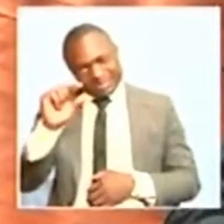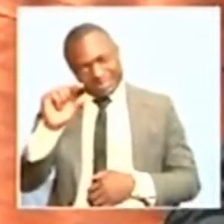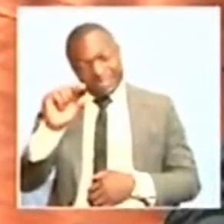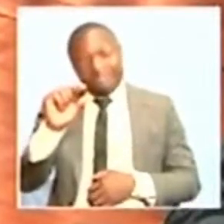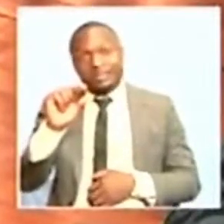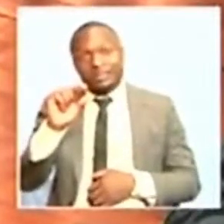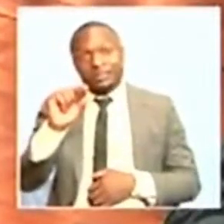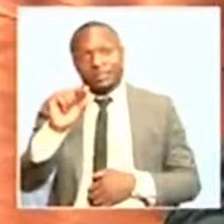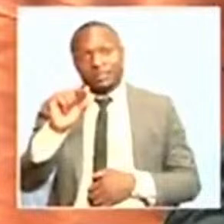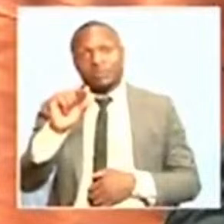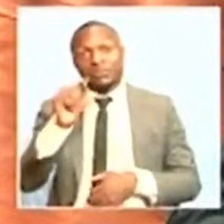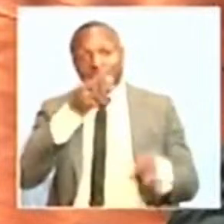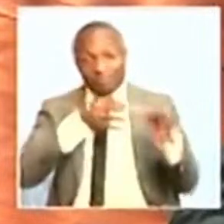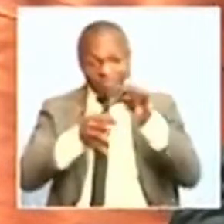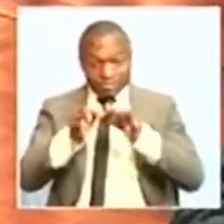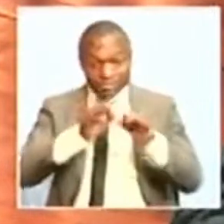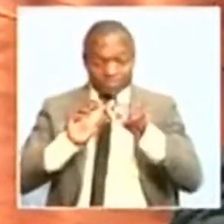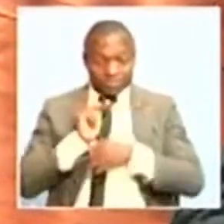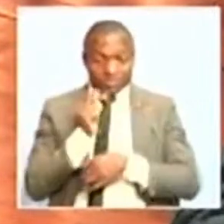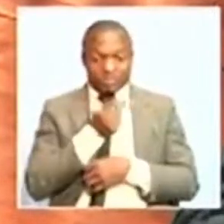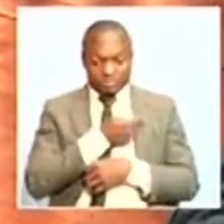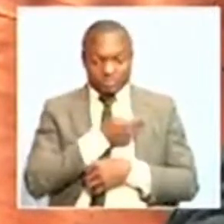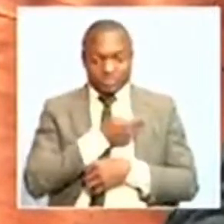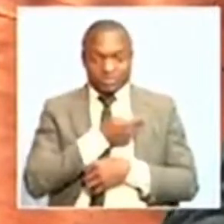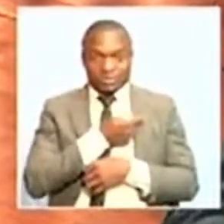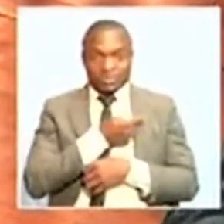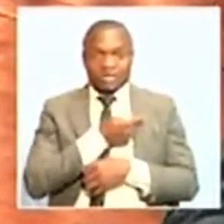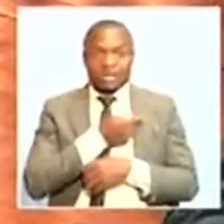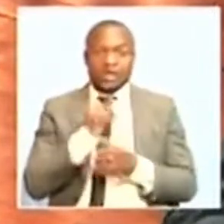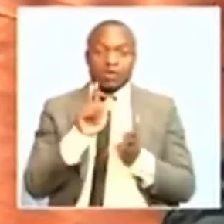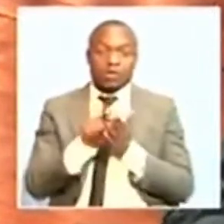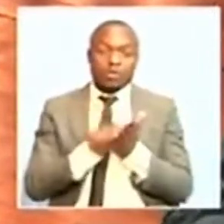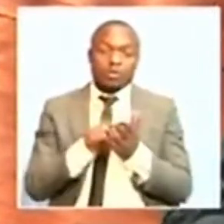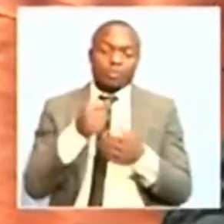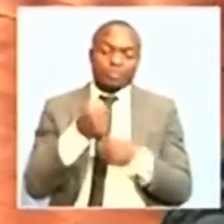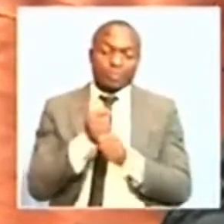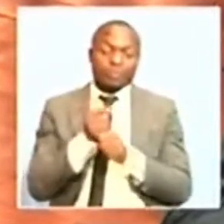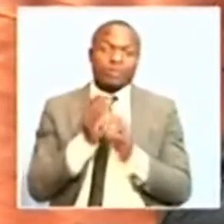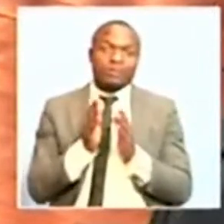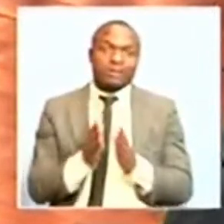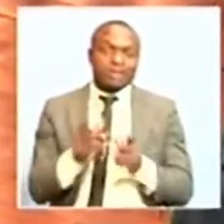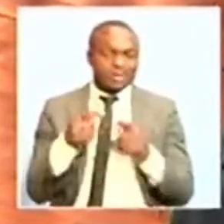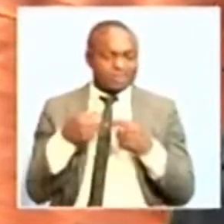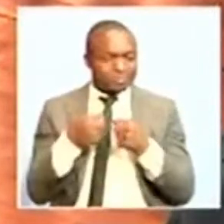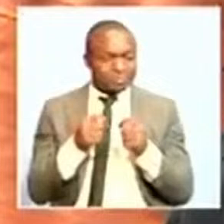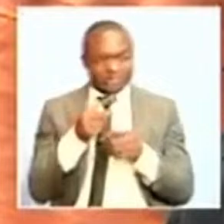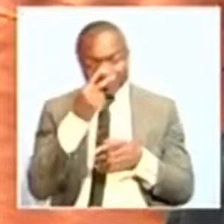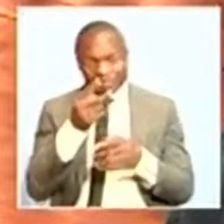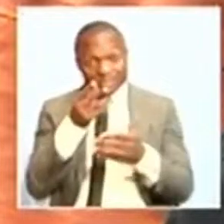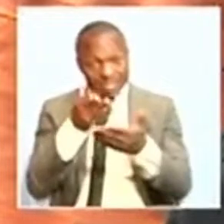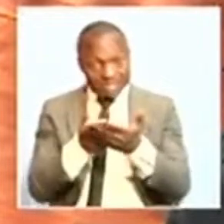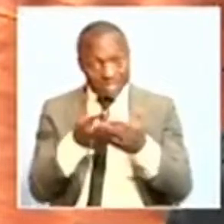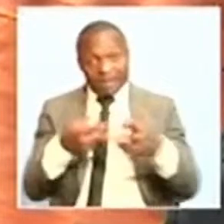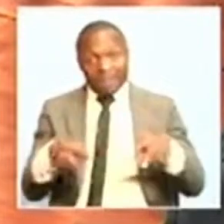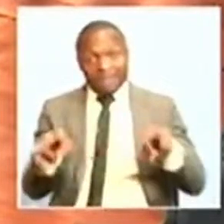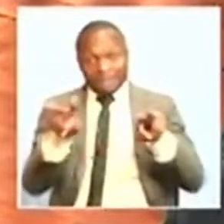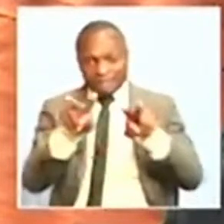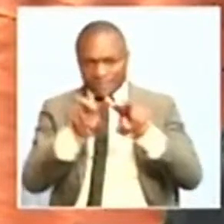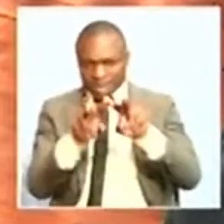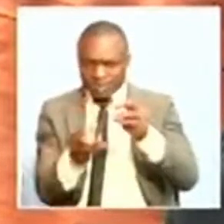inquiry, especially for us lawmakers. Trying to look at this value-added